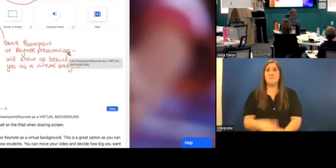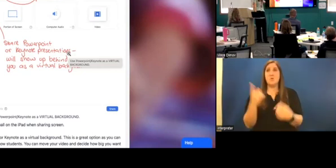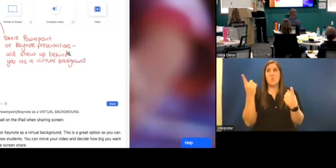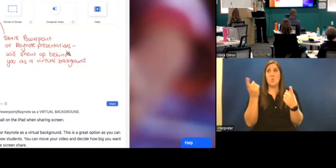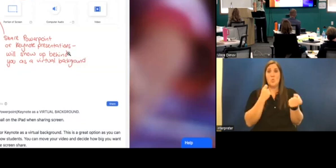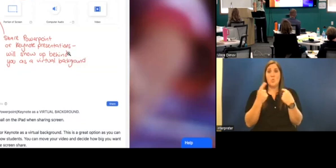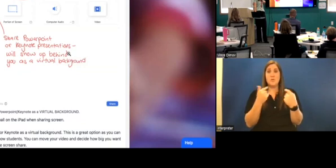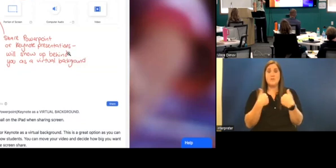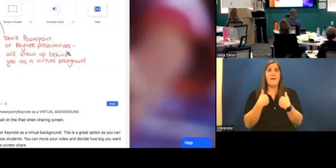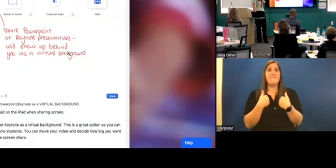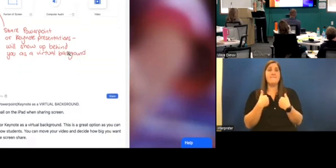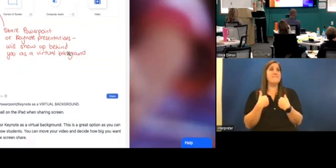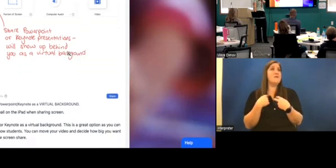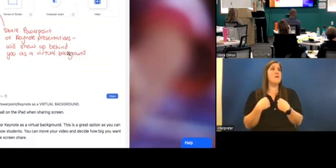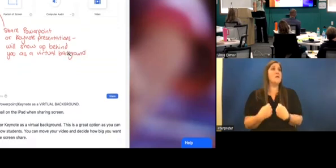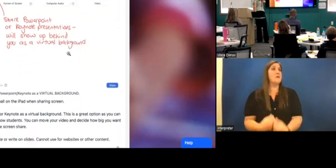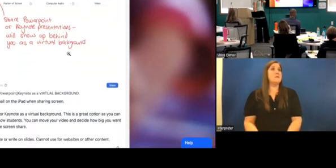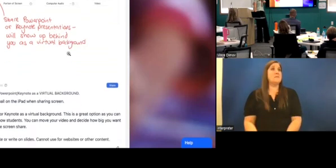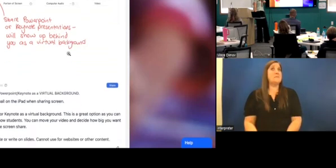questions about that feature?